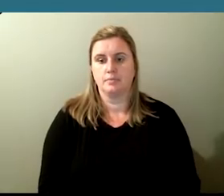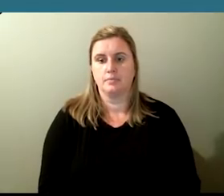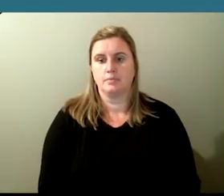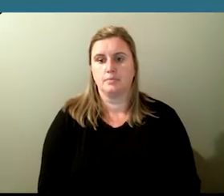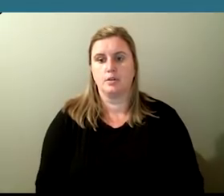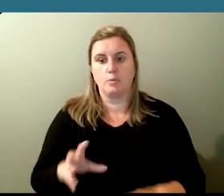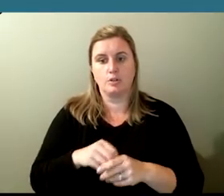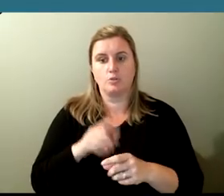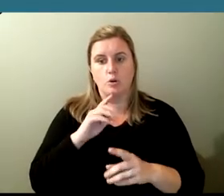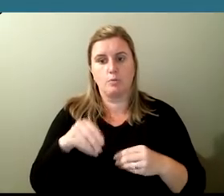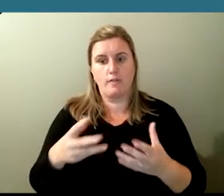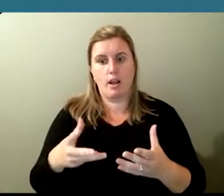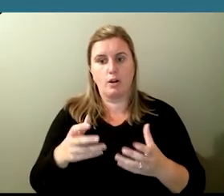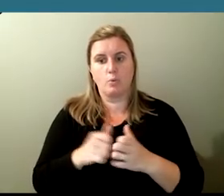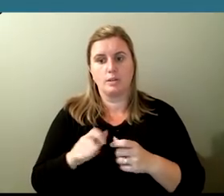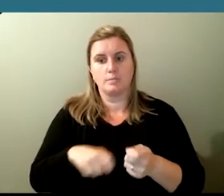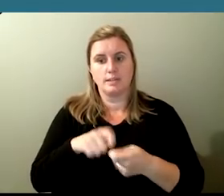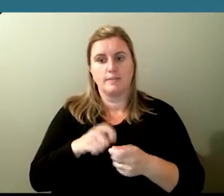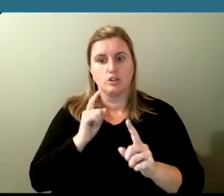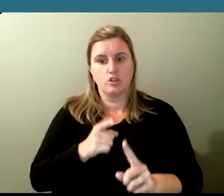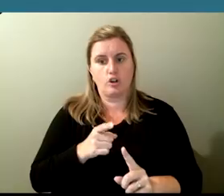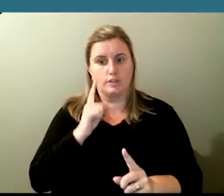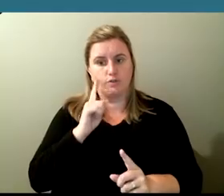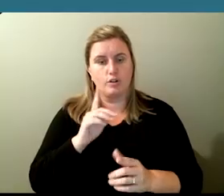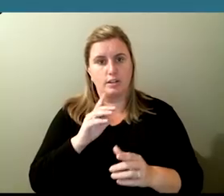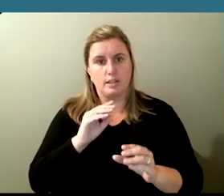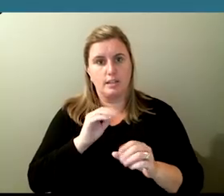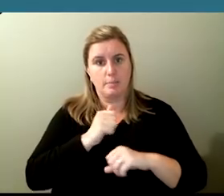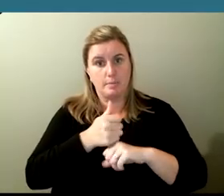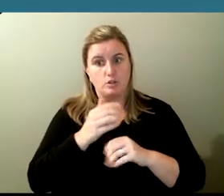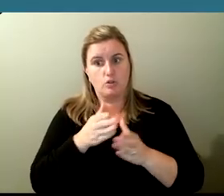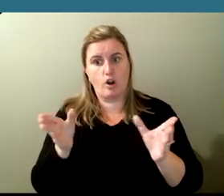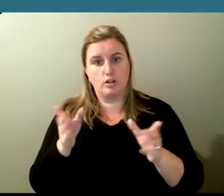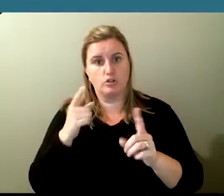Participants were provided with specific targets for implementation across target skills.